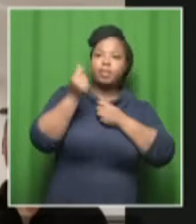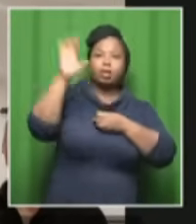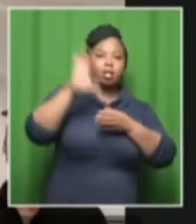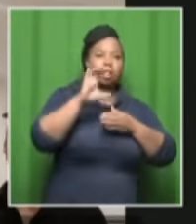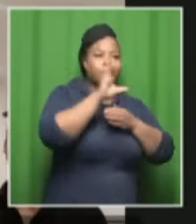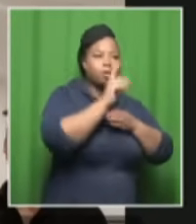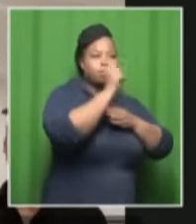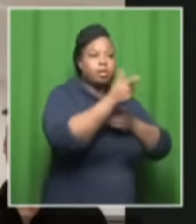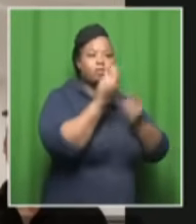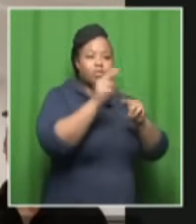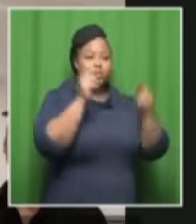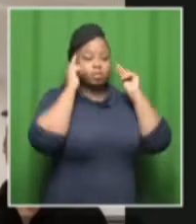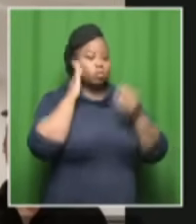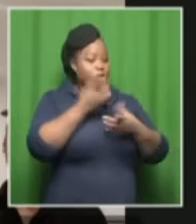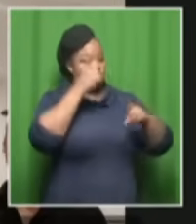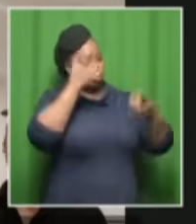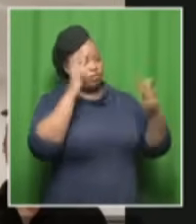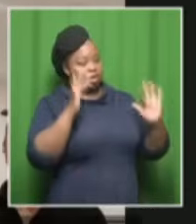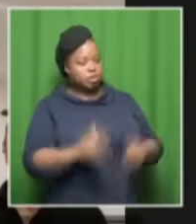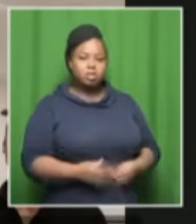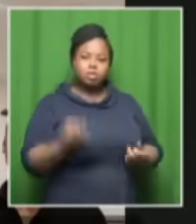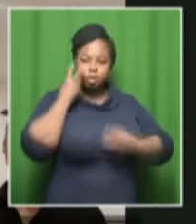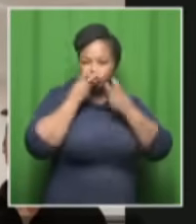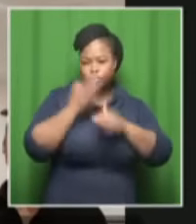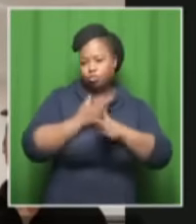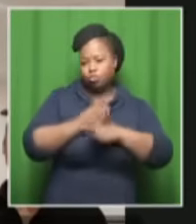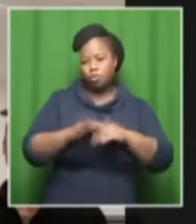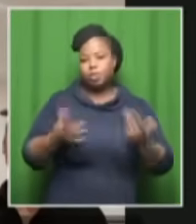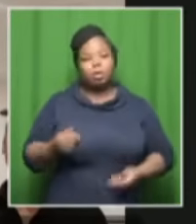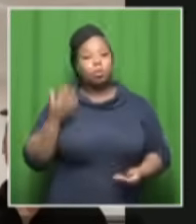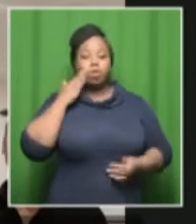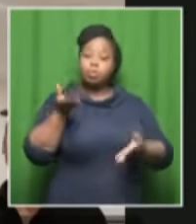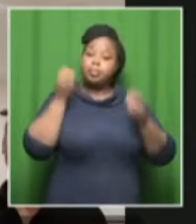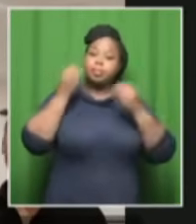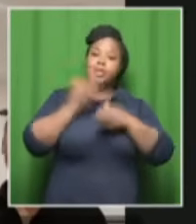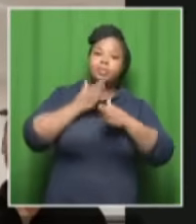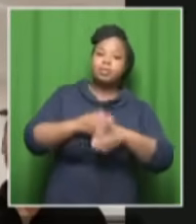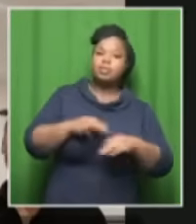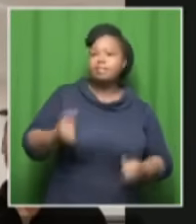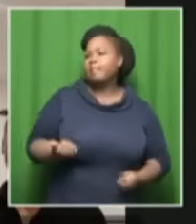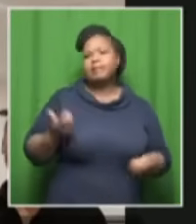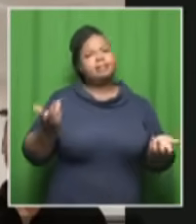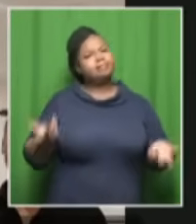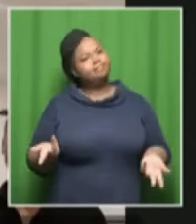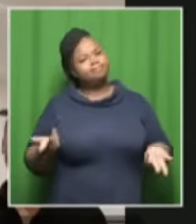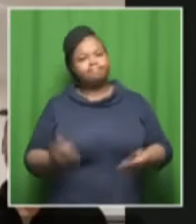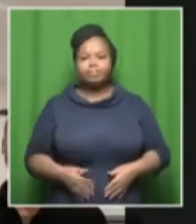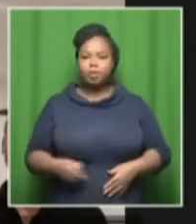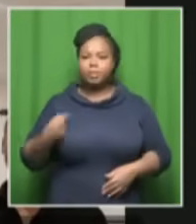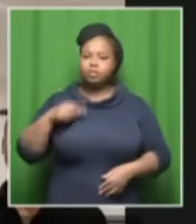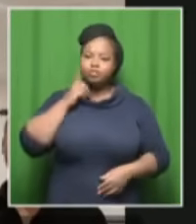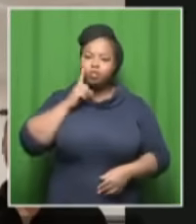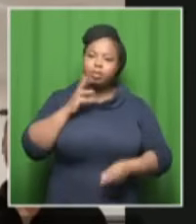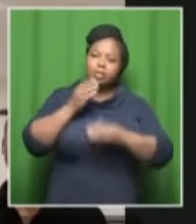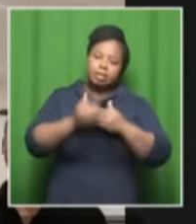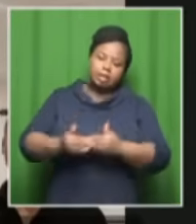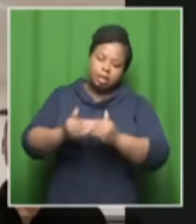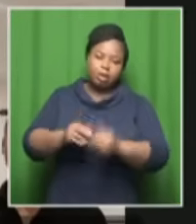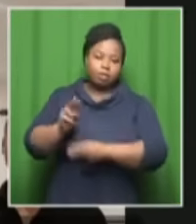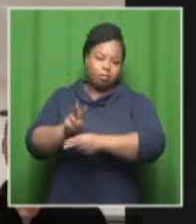And then even after you get your degree, then it's about finding a job. But then even after you find your job, then it's about, you know, looking out for your parents